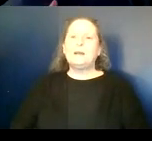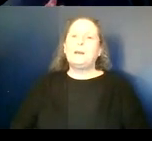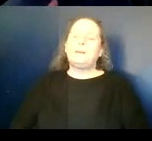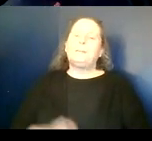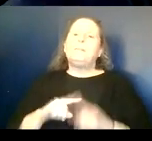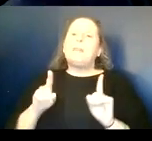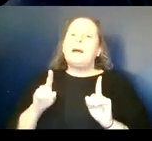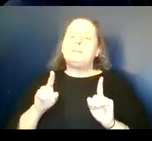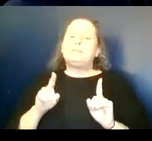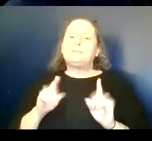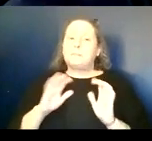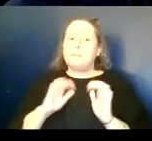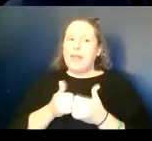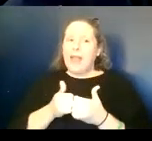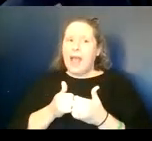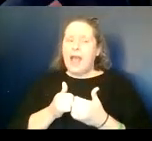the how we